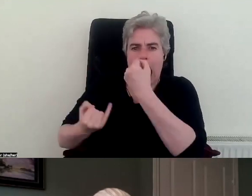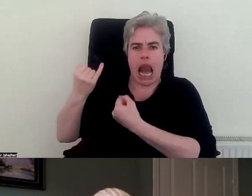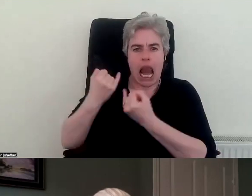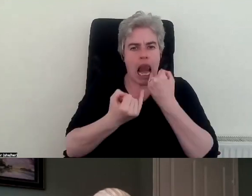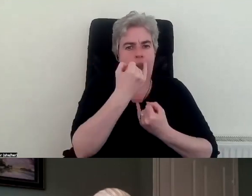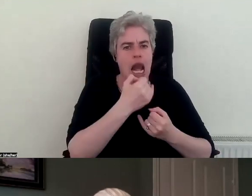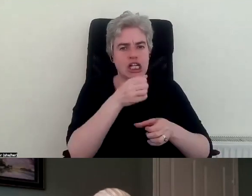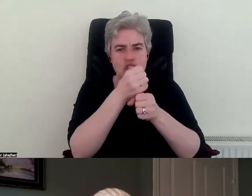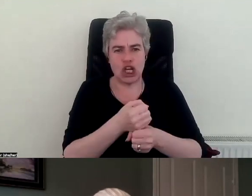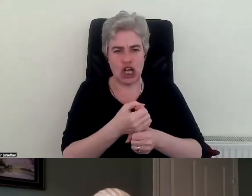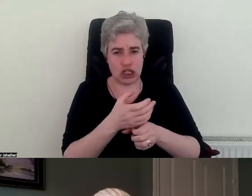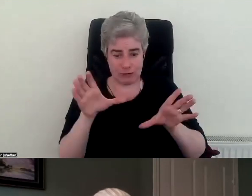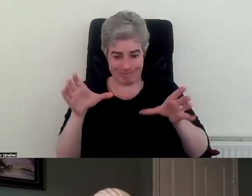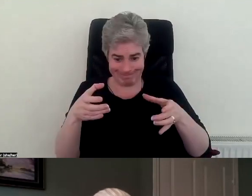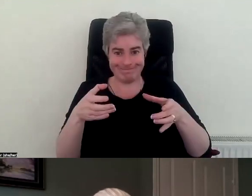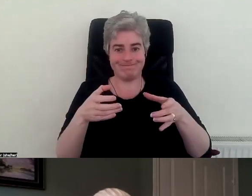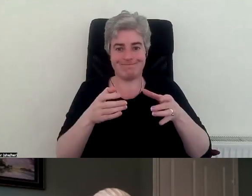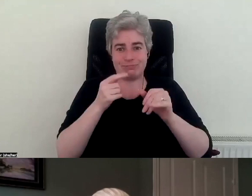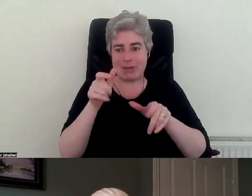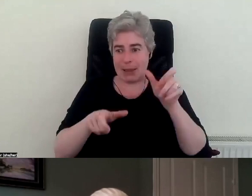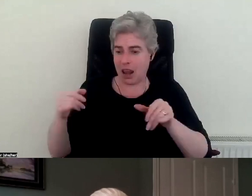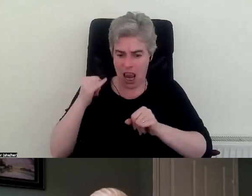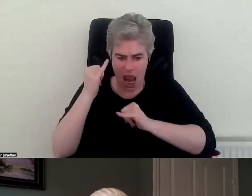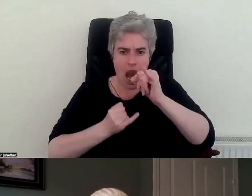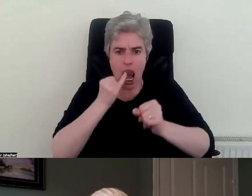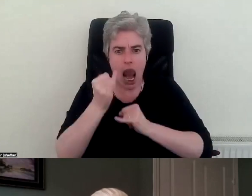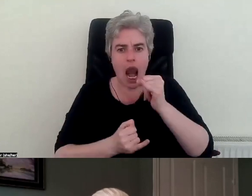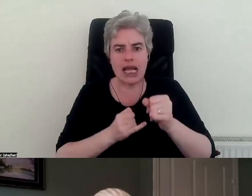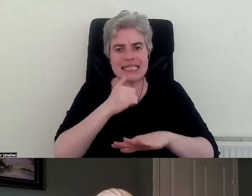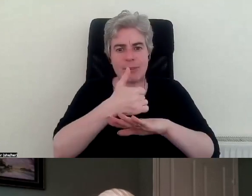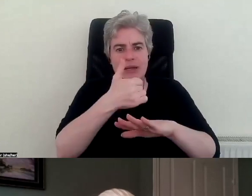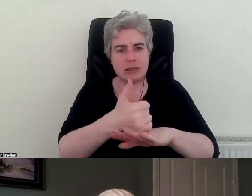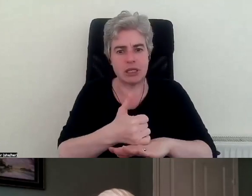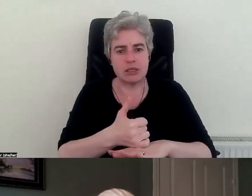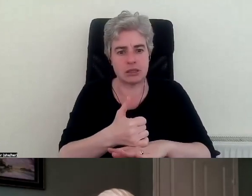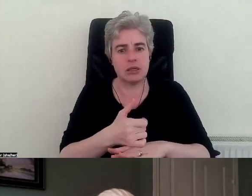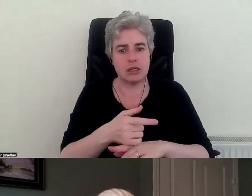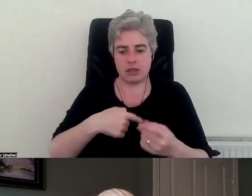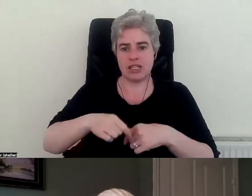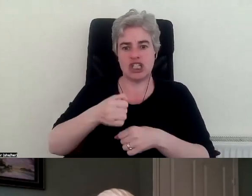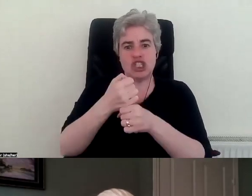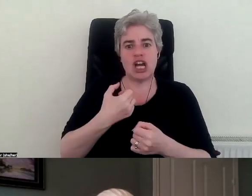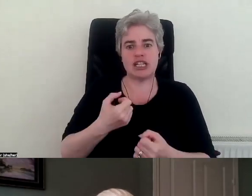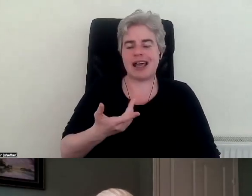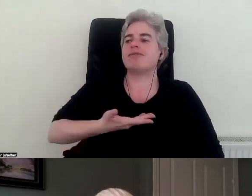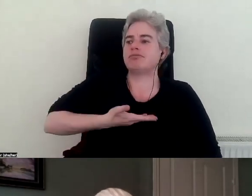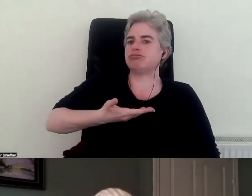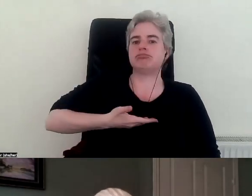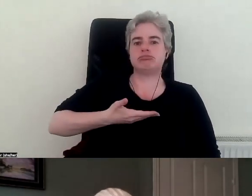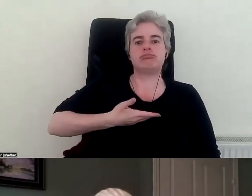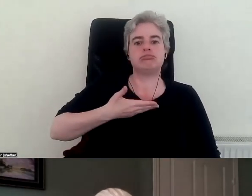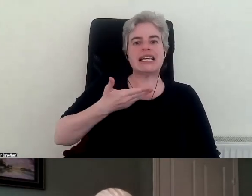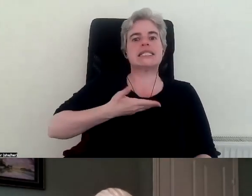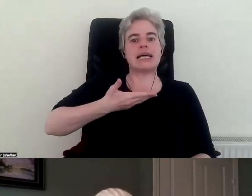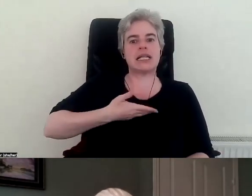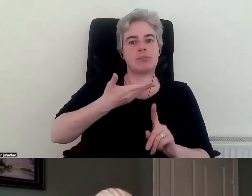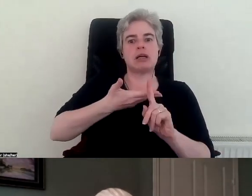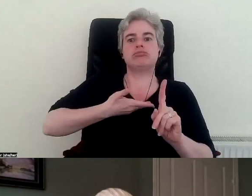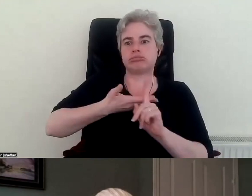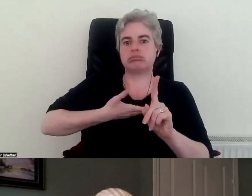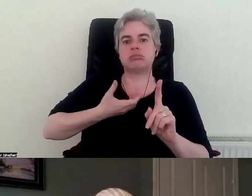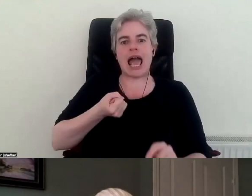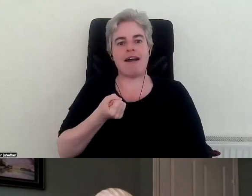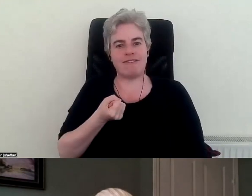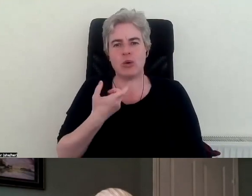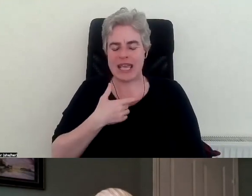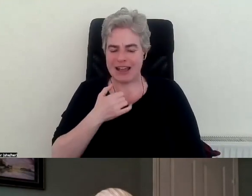as the establishment, there is a sense of entitlement, and we need to be very critical of that entitlement